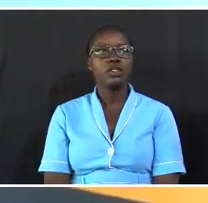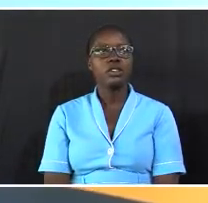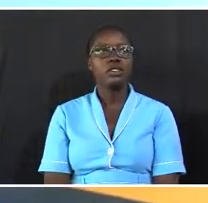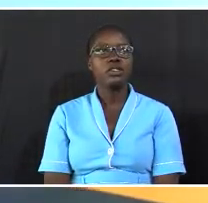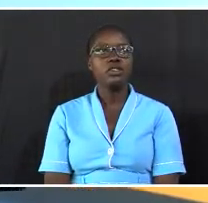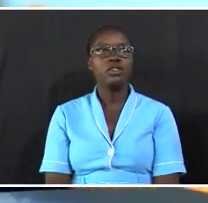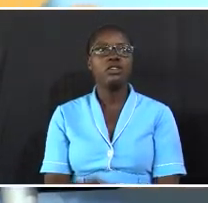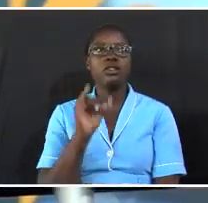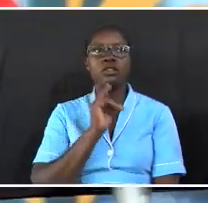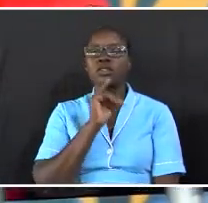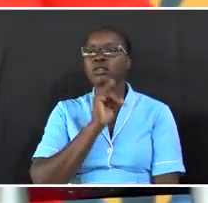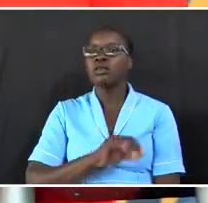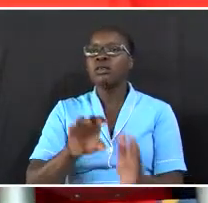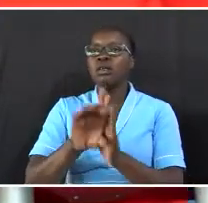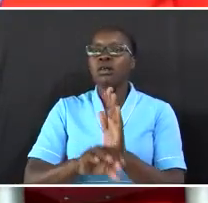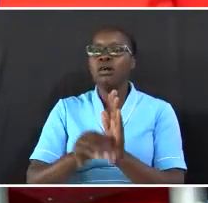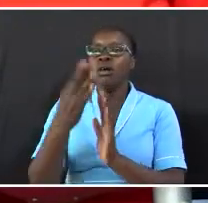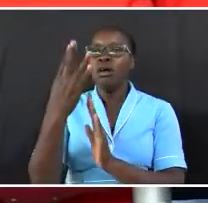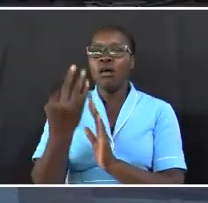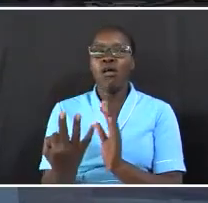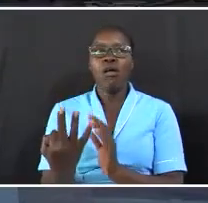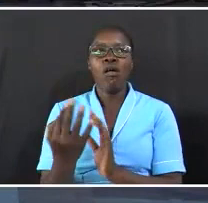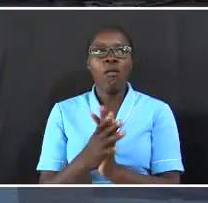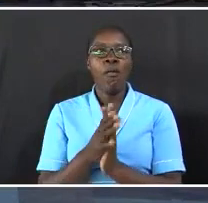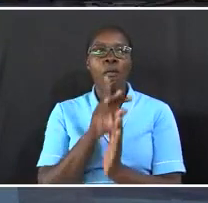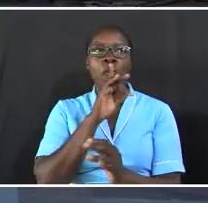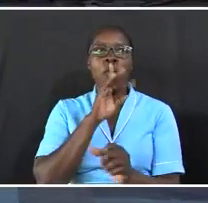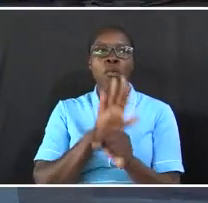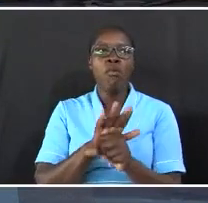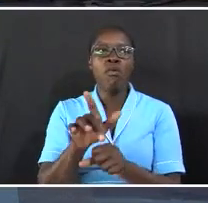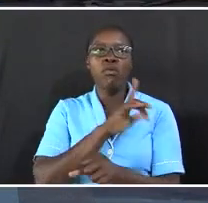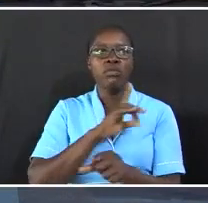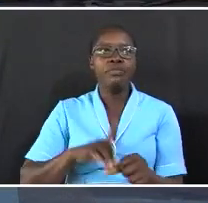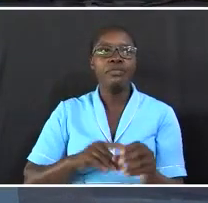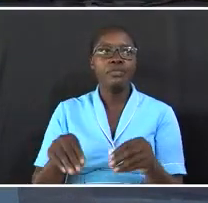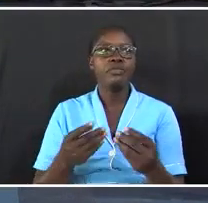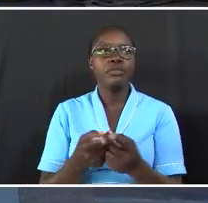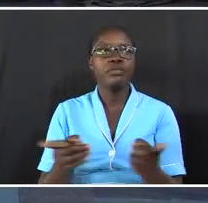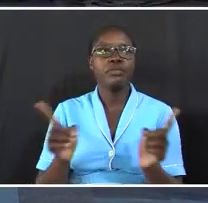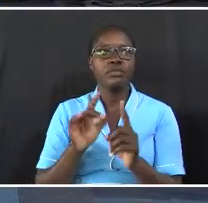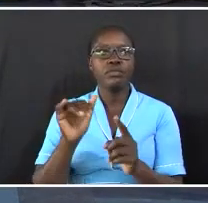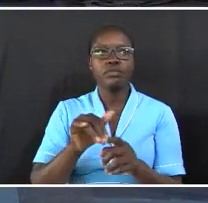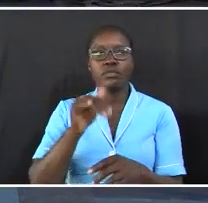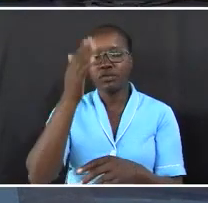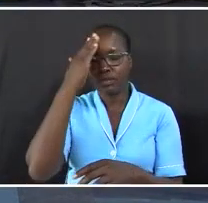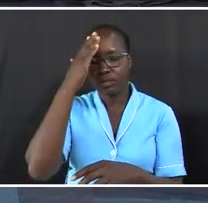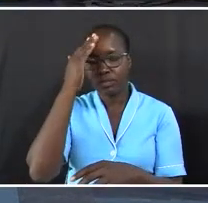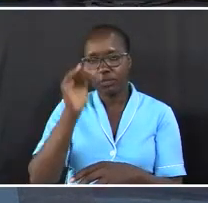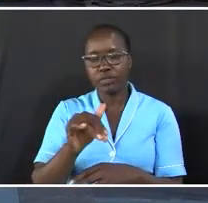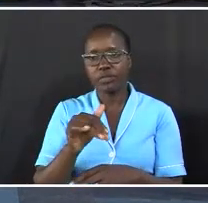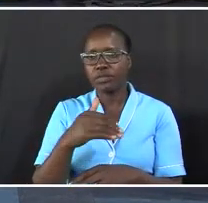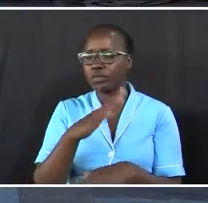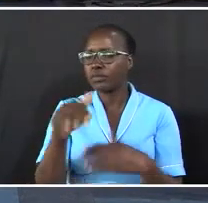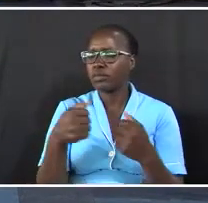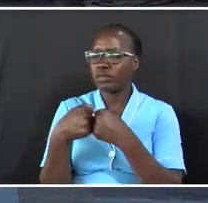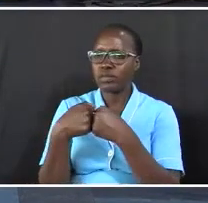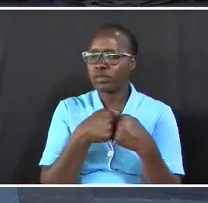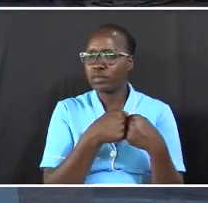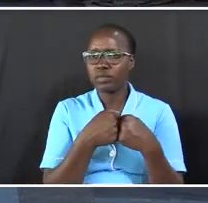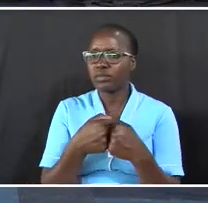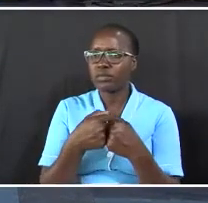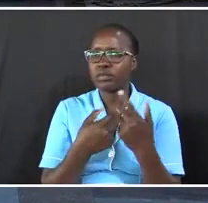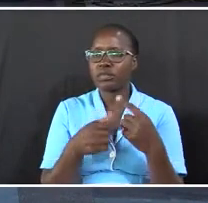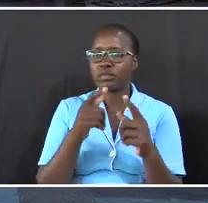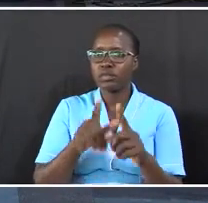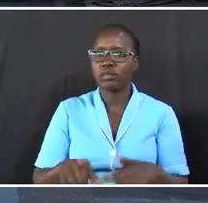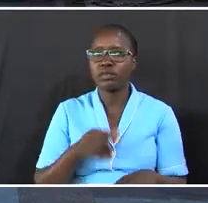43 Isaiah. Another promise that the Lord is giving us, so that you know that all these storms come in our life